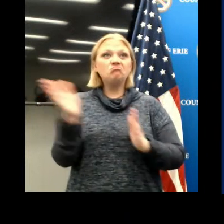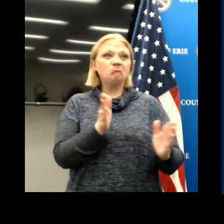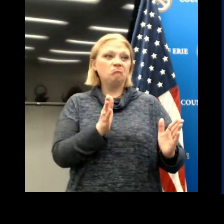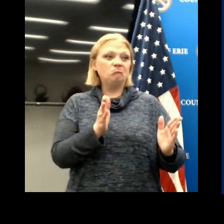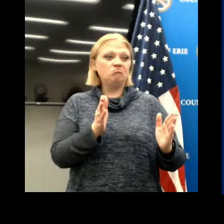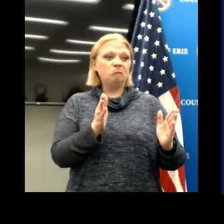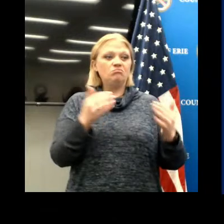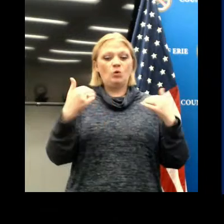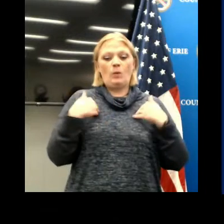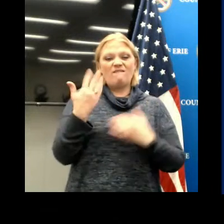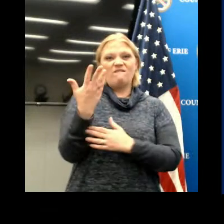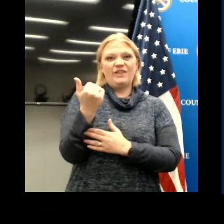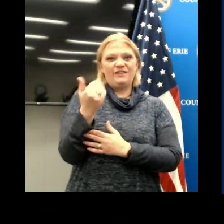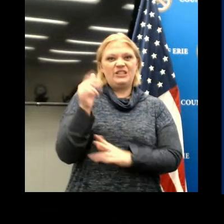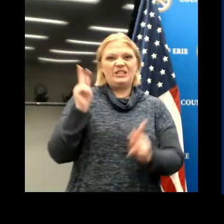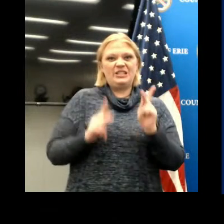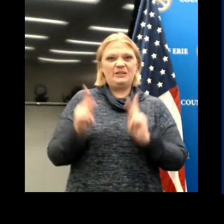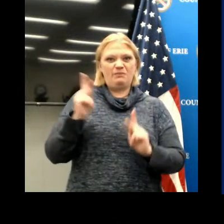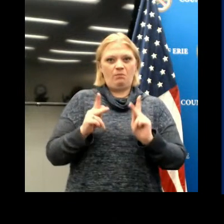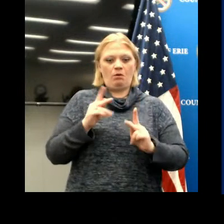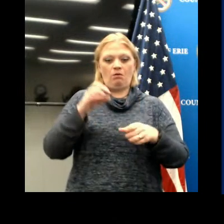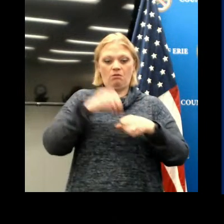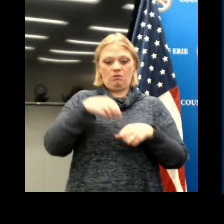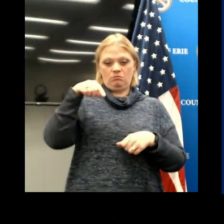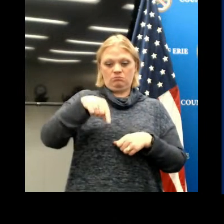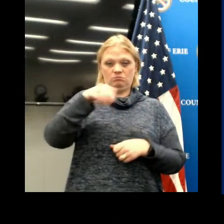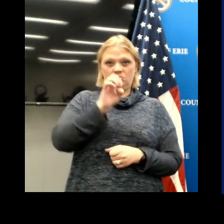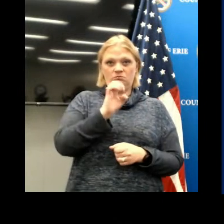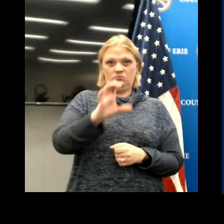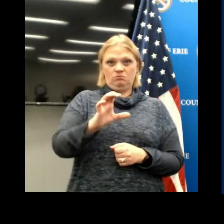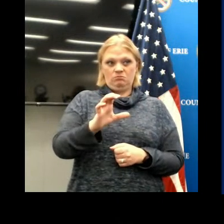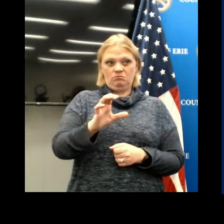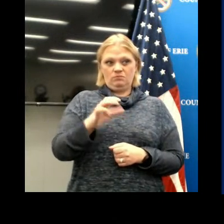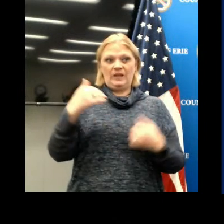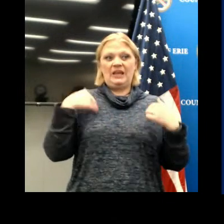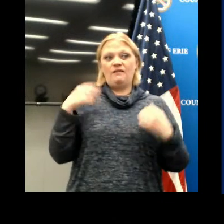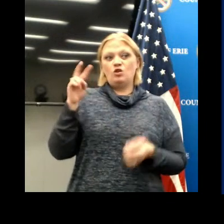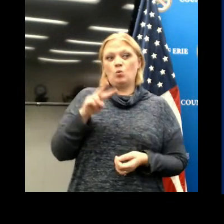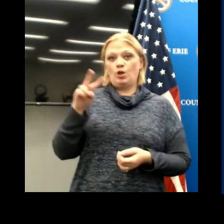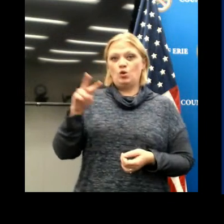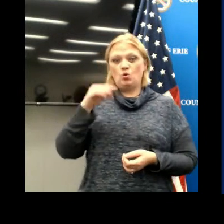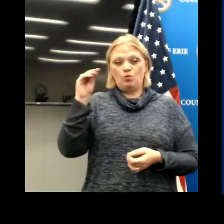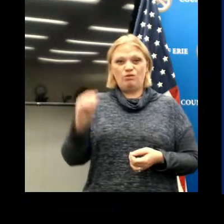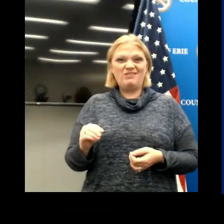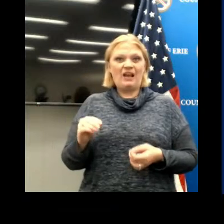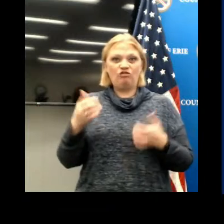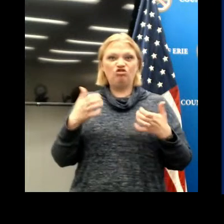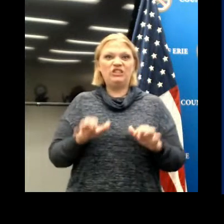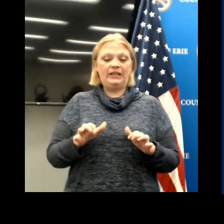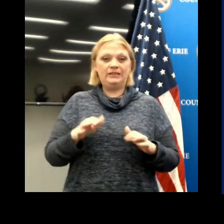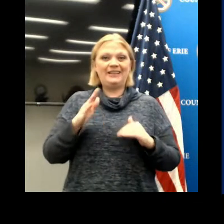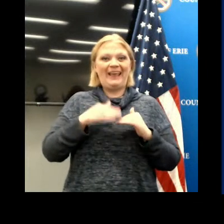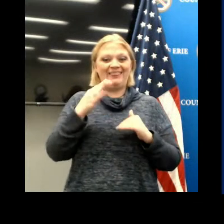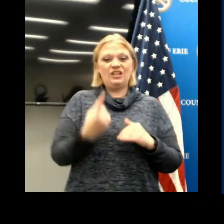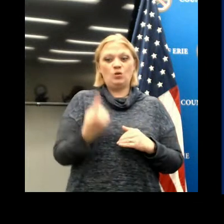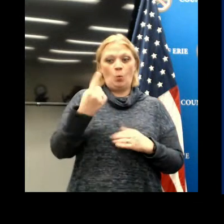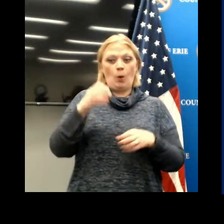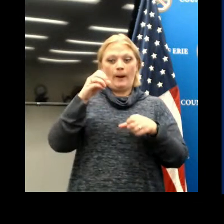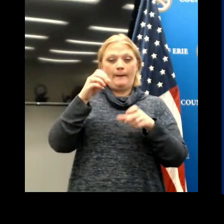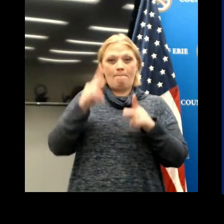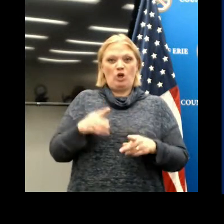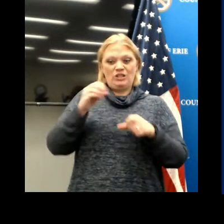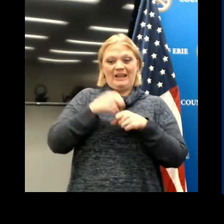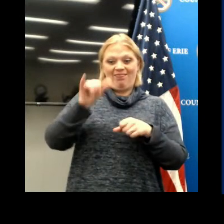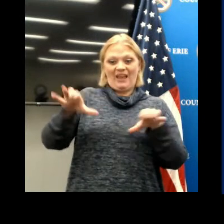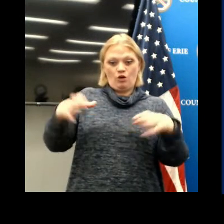just 15 people somewhere in Erie County, there is a 22% chance that at least one person in the gathering will